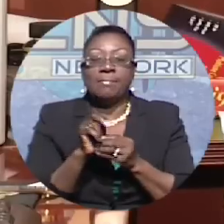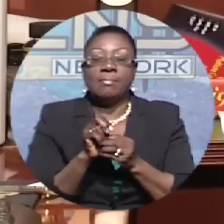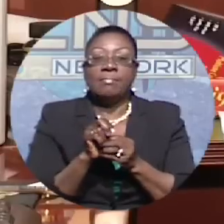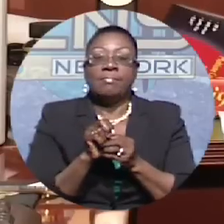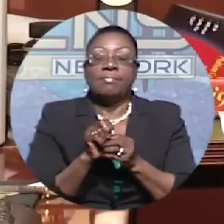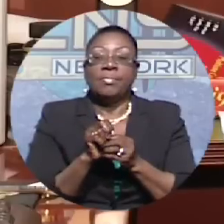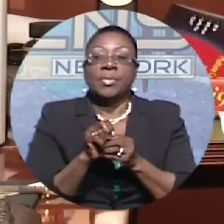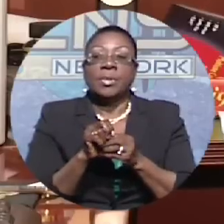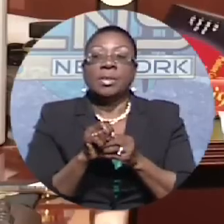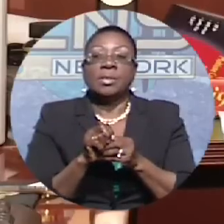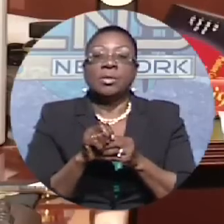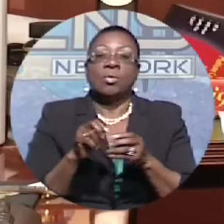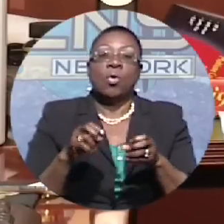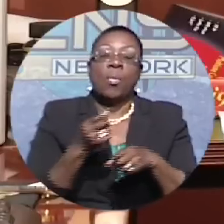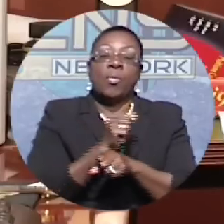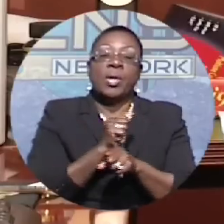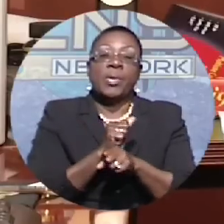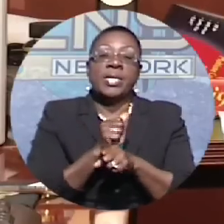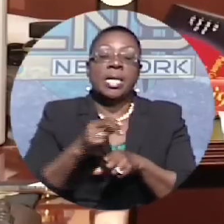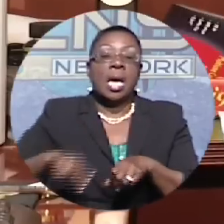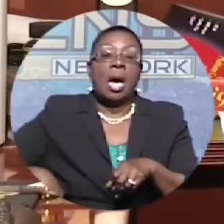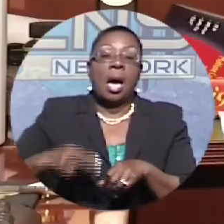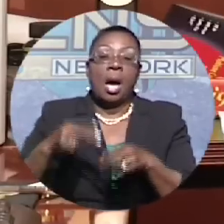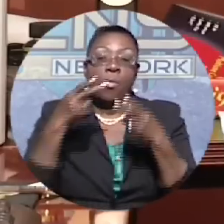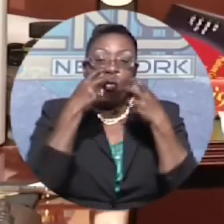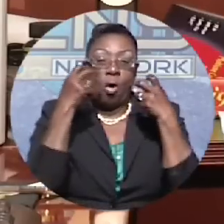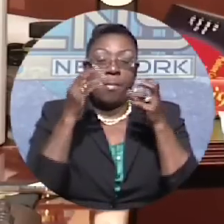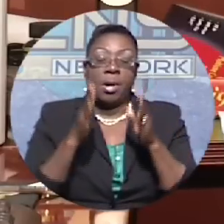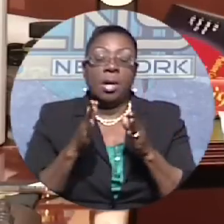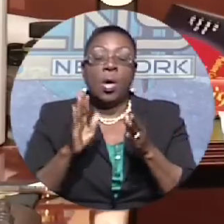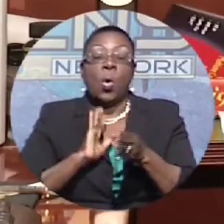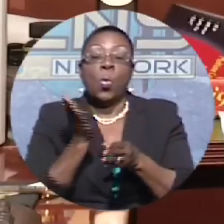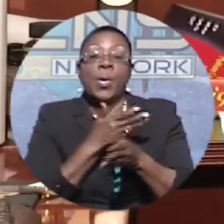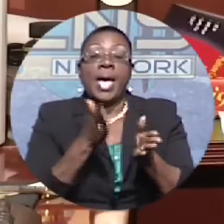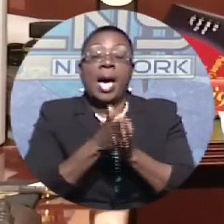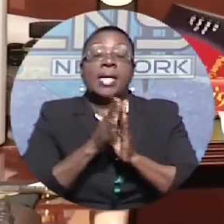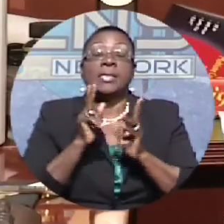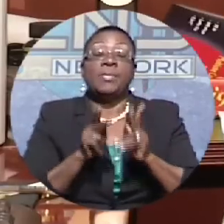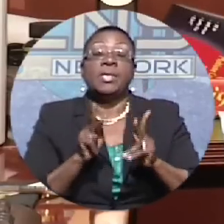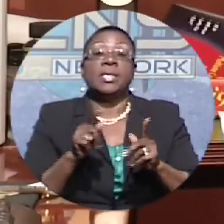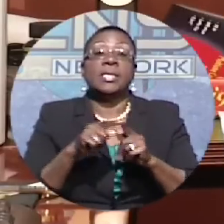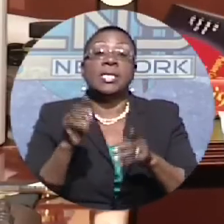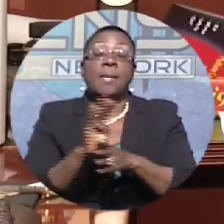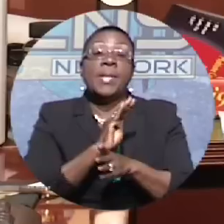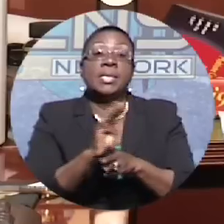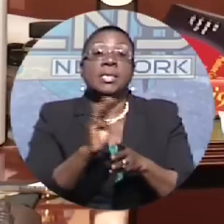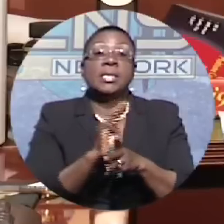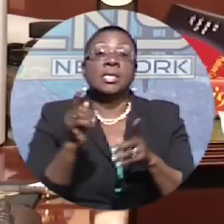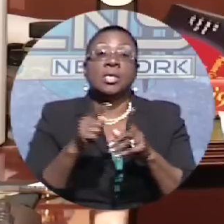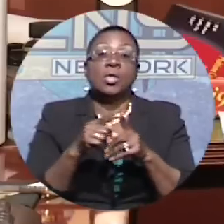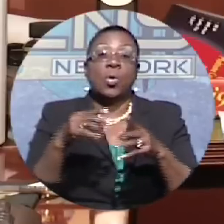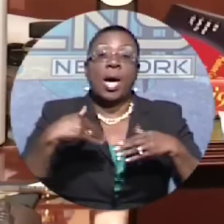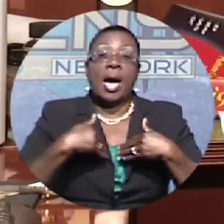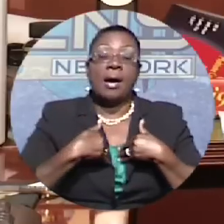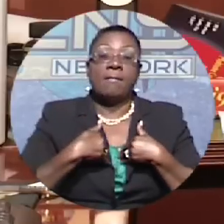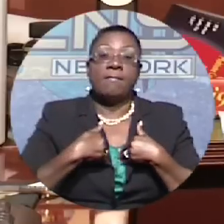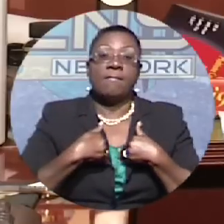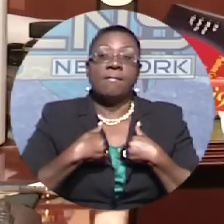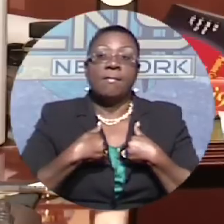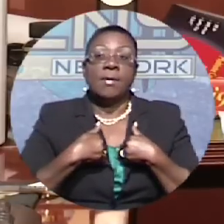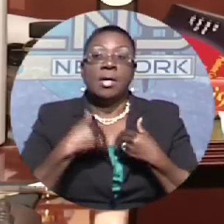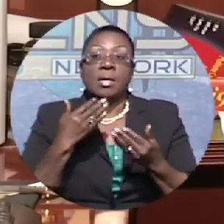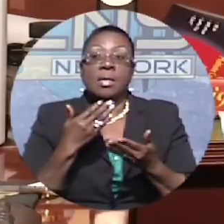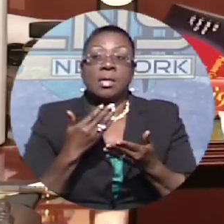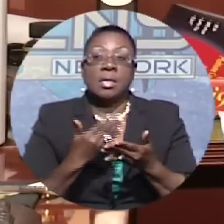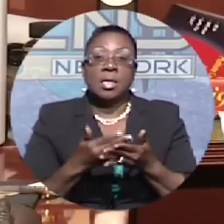someone to cooperate with an armed robber. We ask persons in these business establishments, of course, to install a